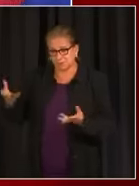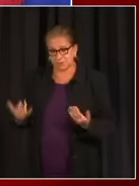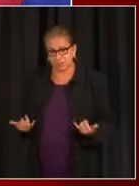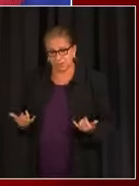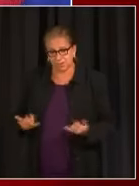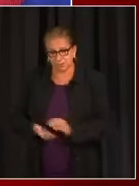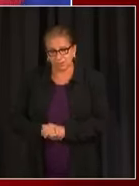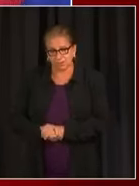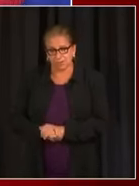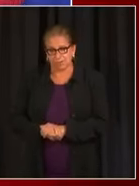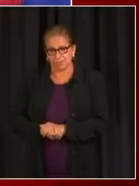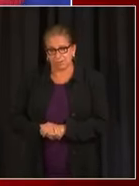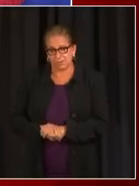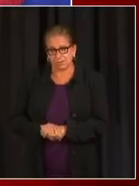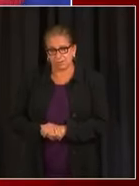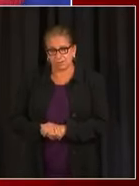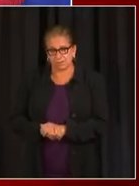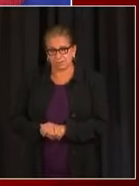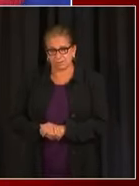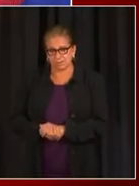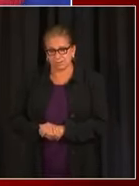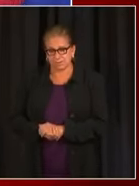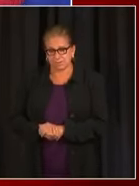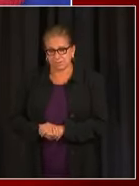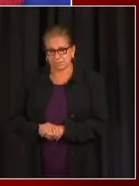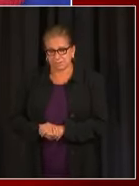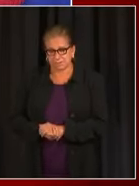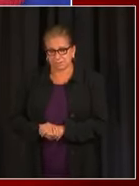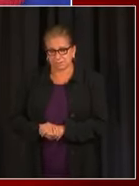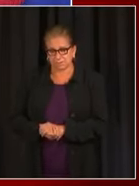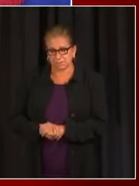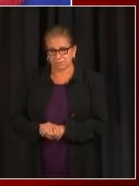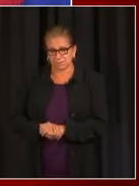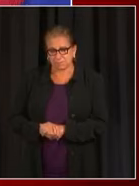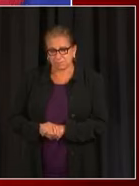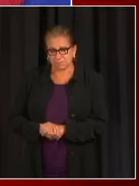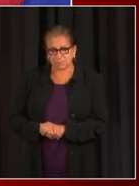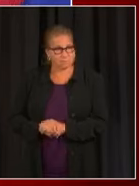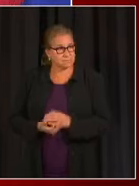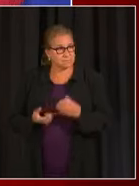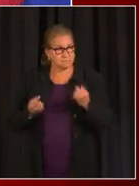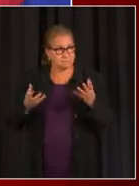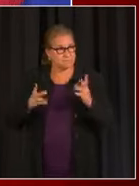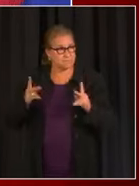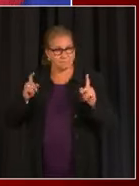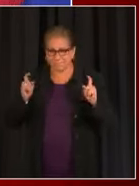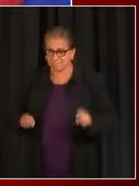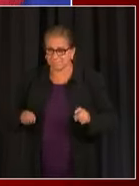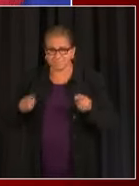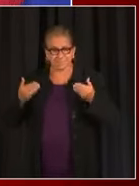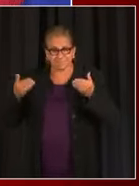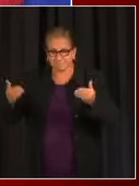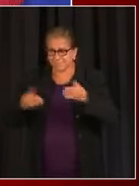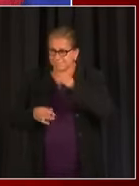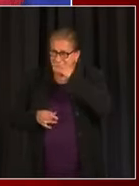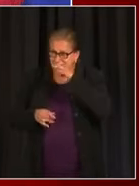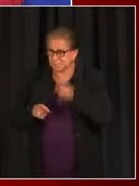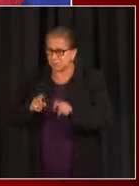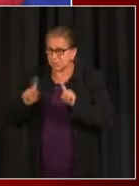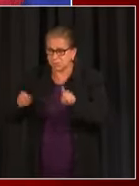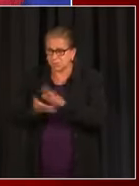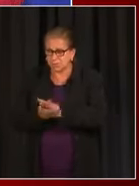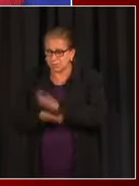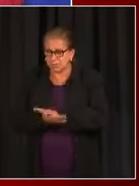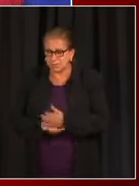know this virus is going to be around, and we're going to still have to function in the world. The kids are going to have to go to school. People are going to have to go to work.